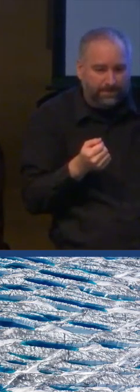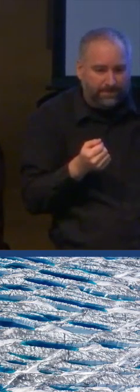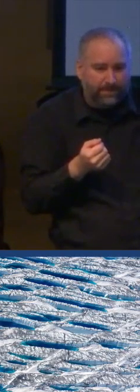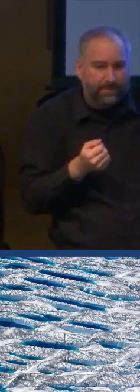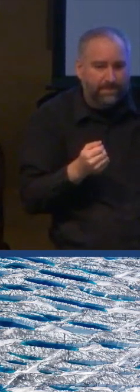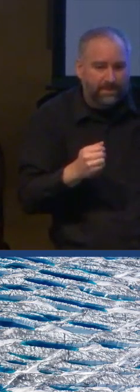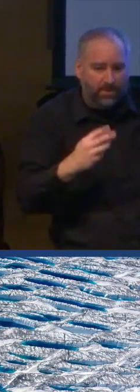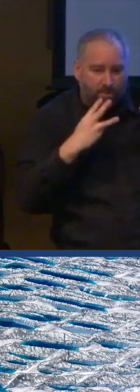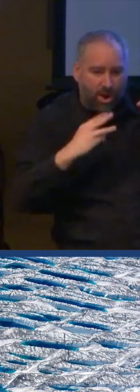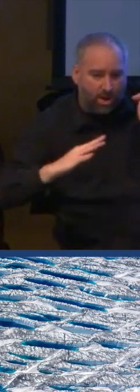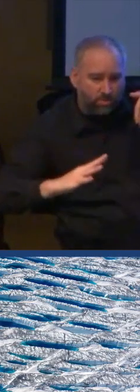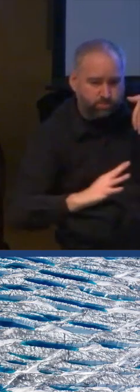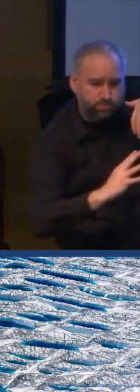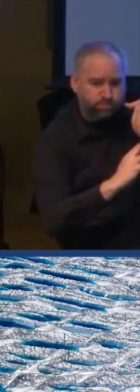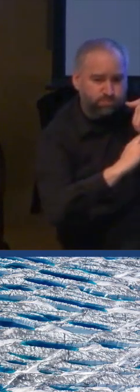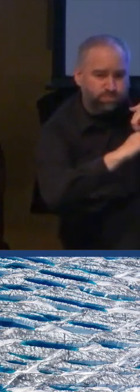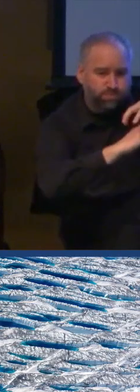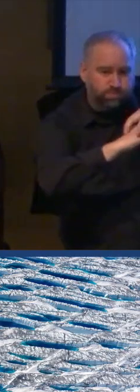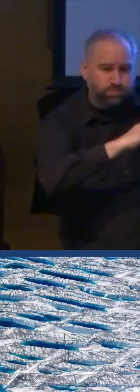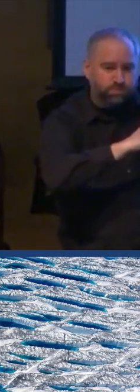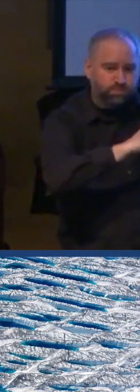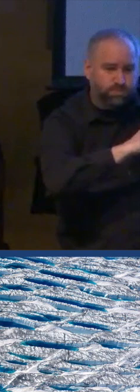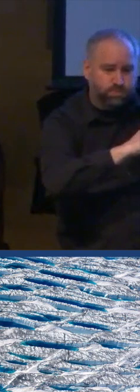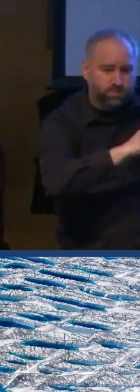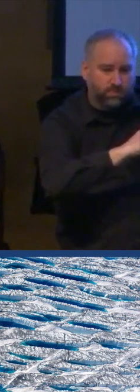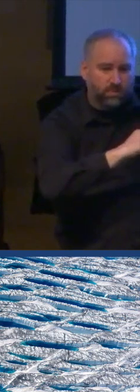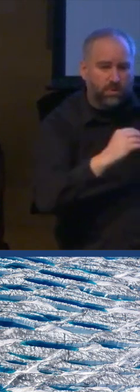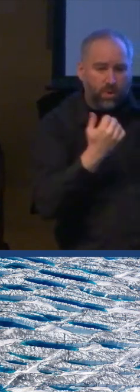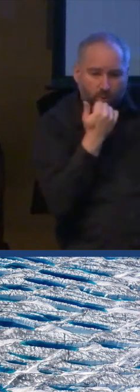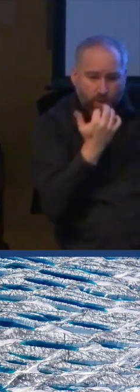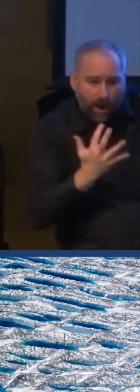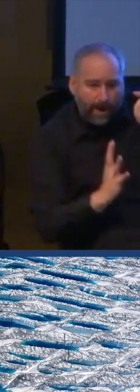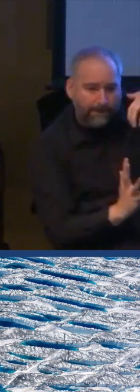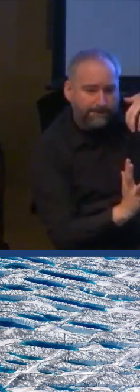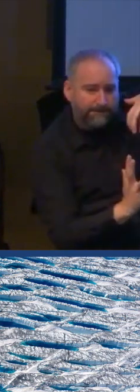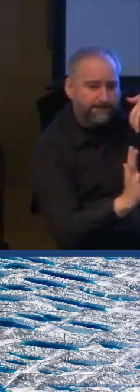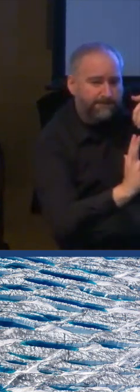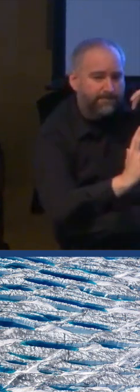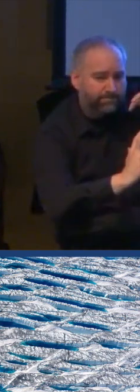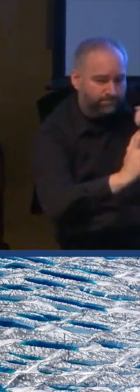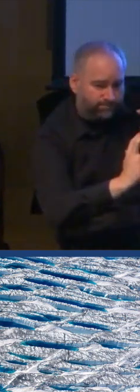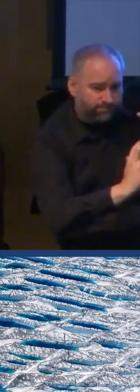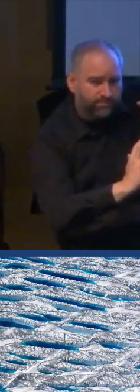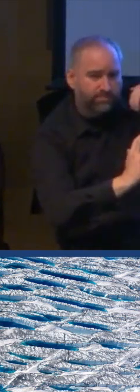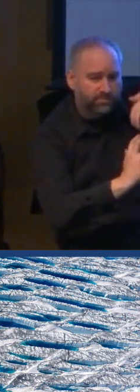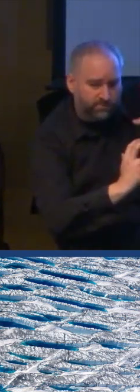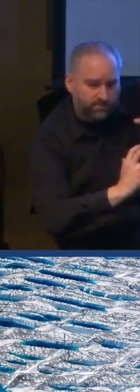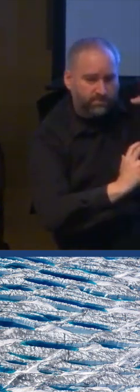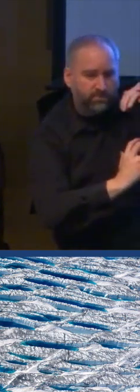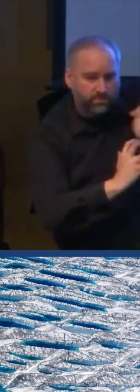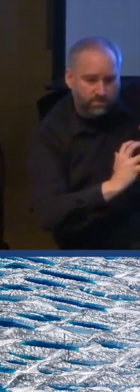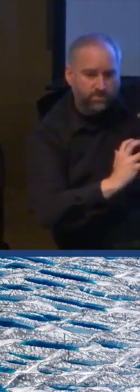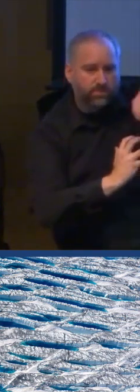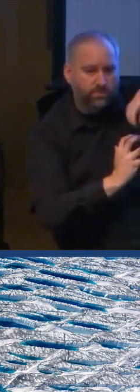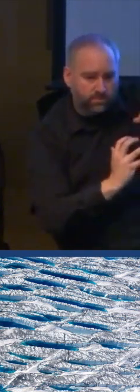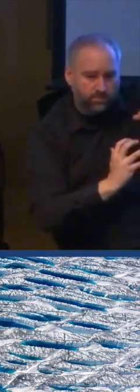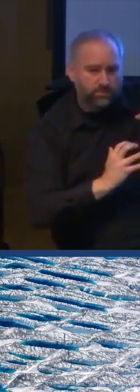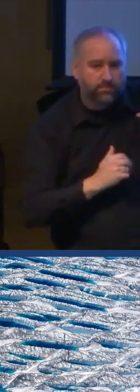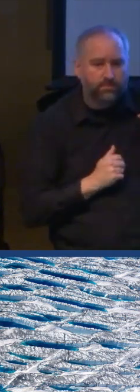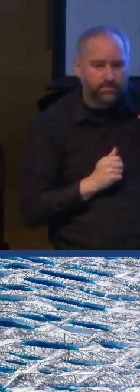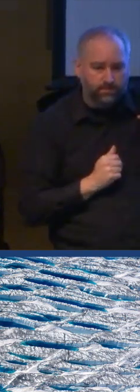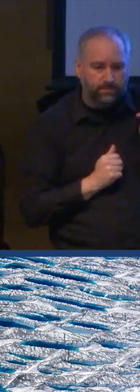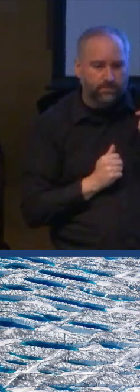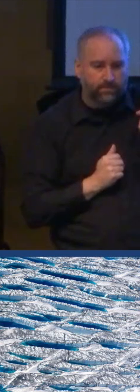fresh water wasn't actually coming from melting the glacier there. But what we had found evidence was that any